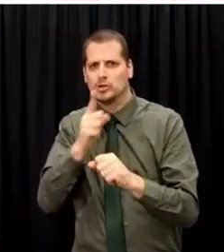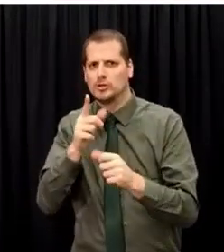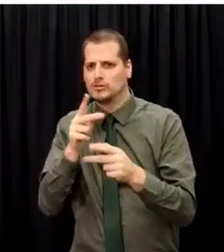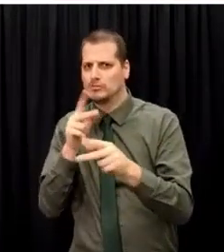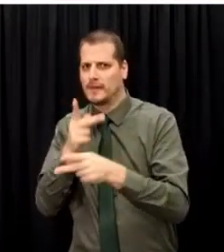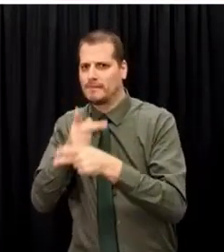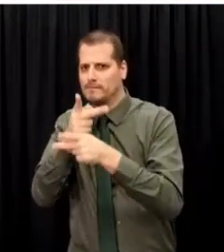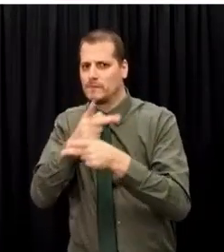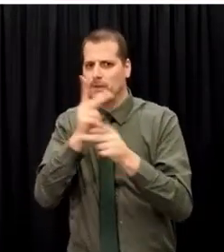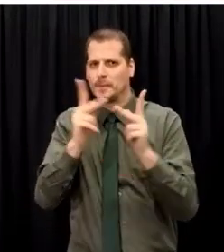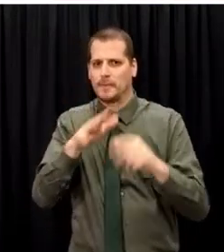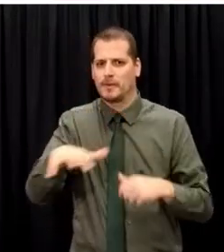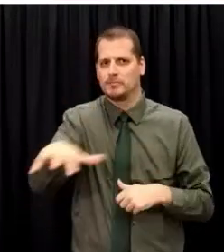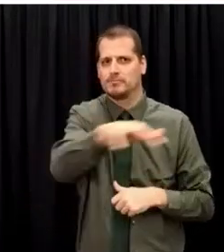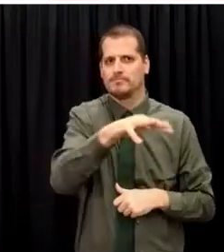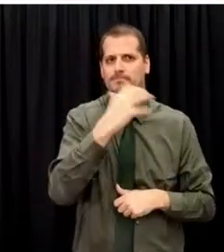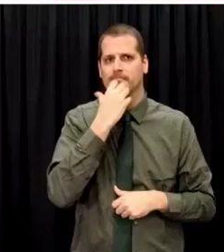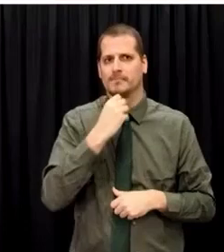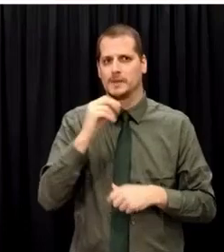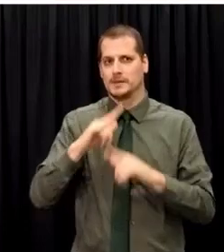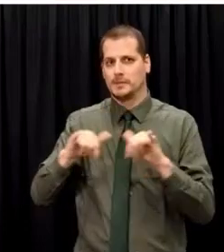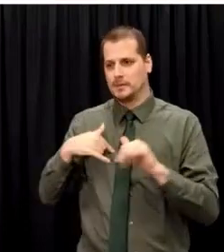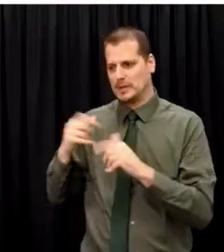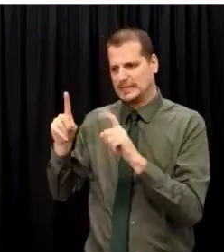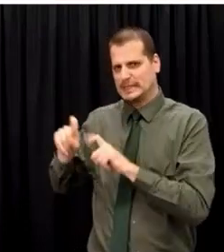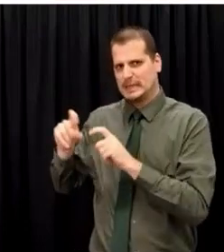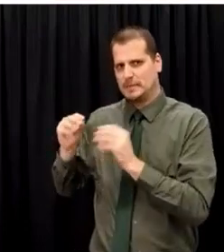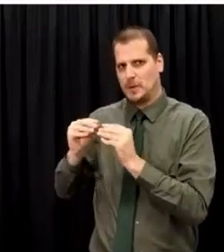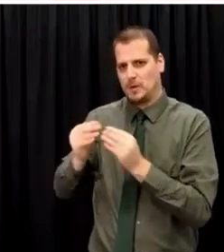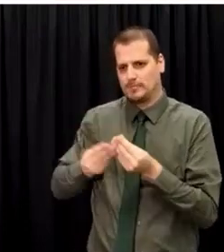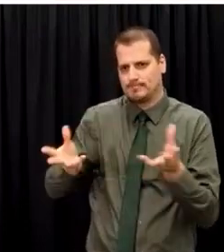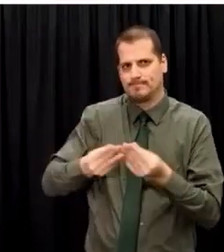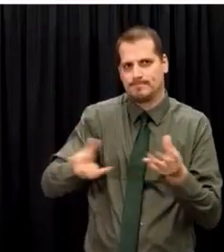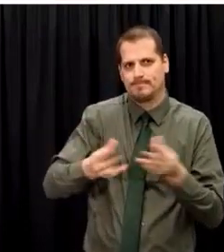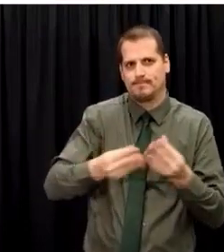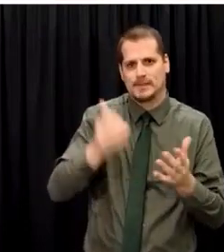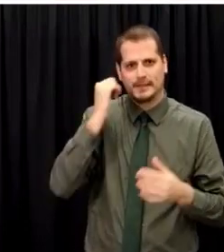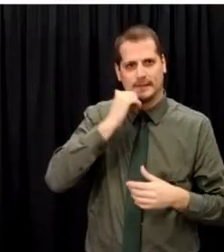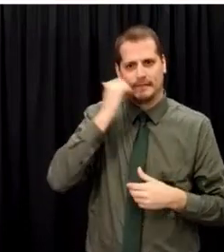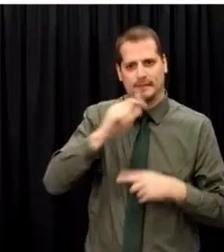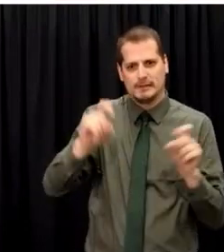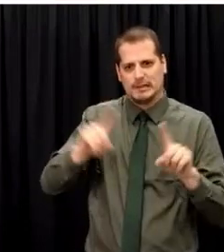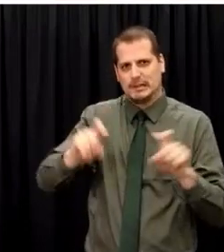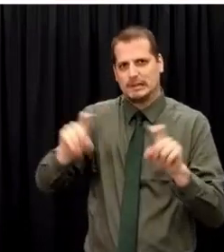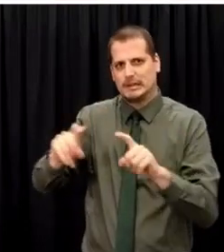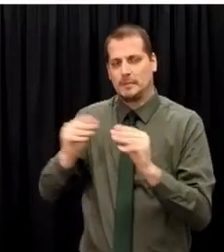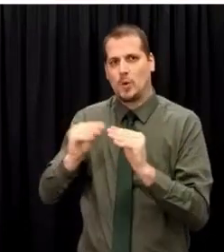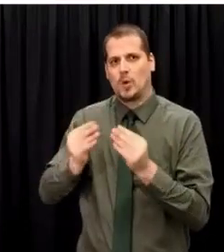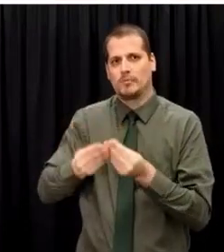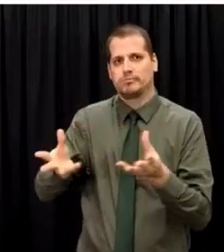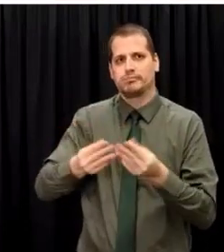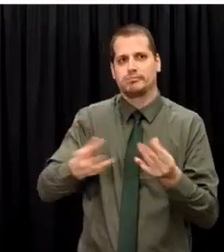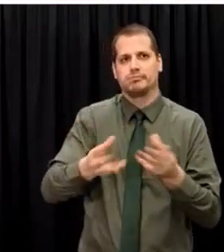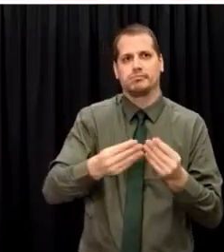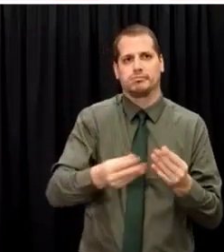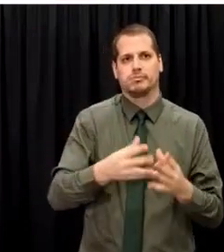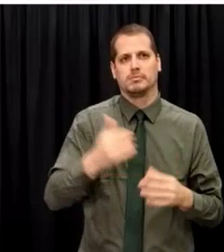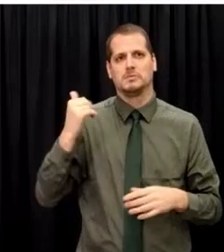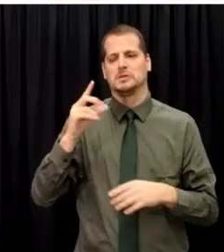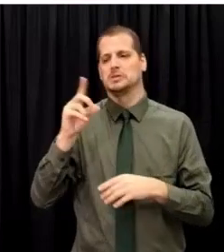we ramp up our testing capabilities? And we're doing that every day as well, and the doctor will talk about testing as well. And